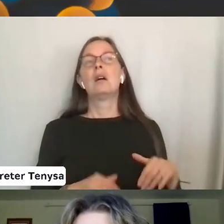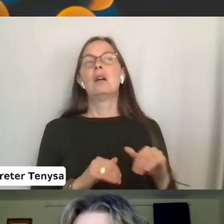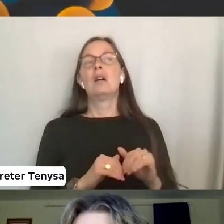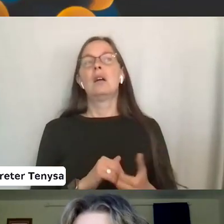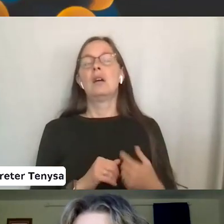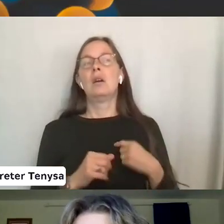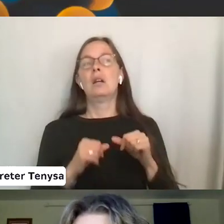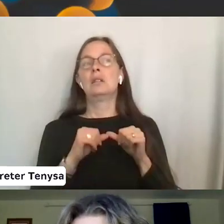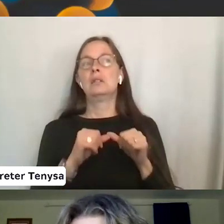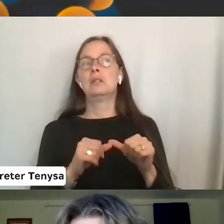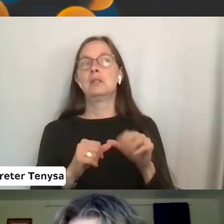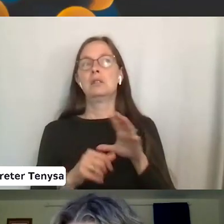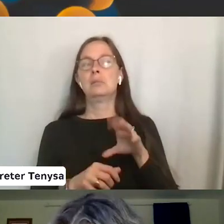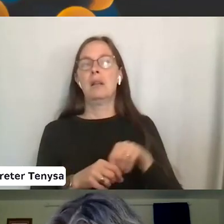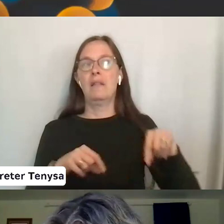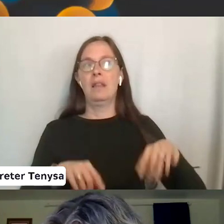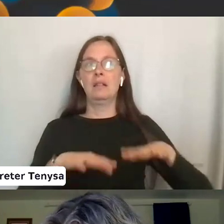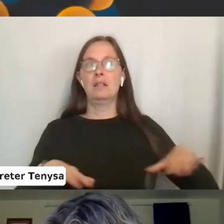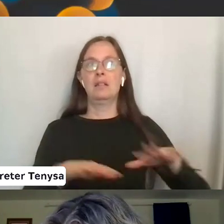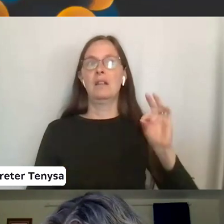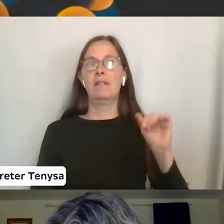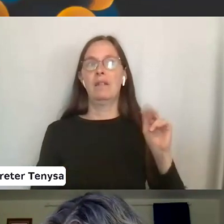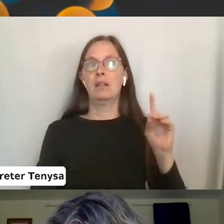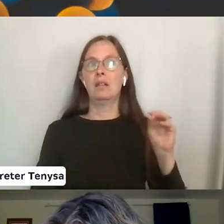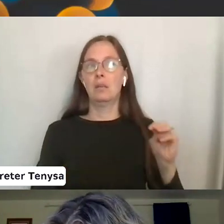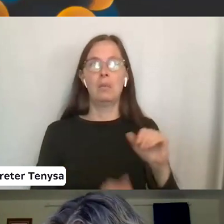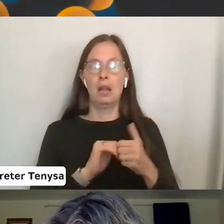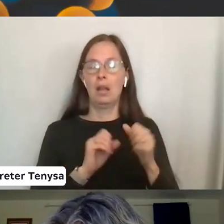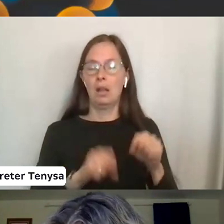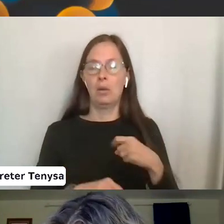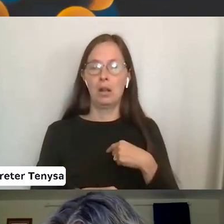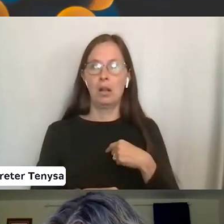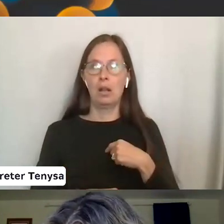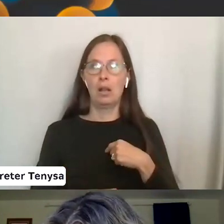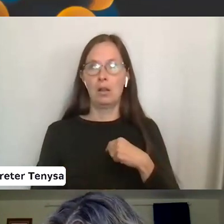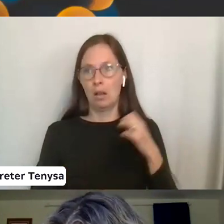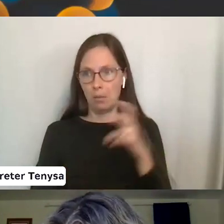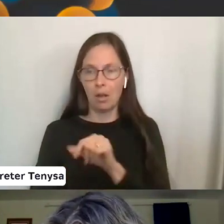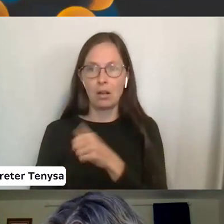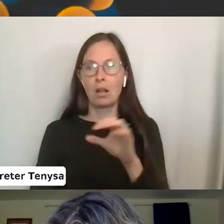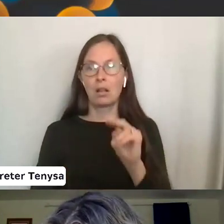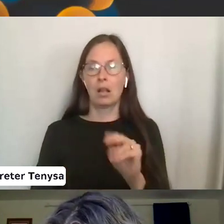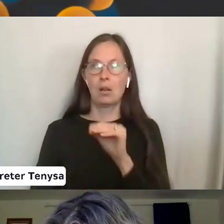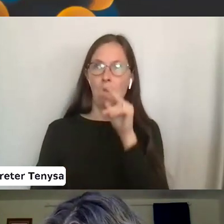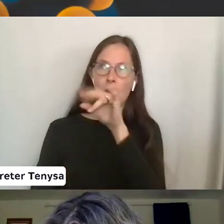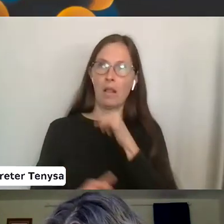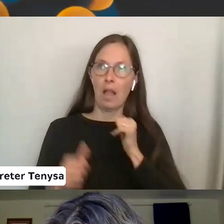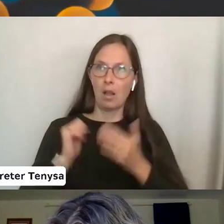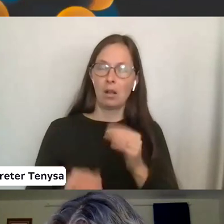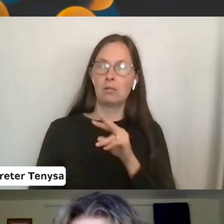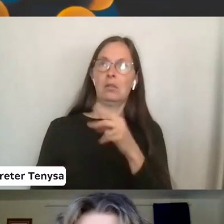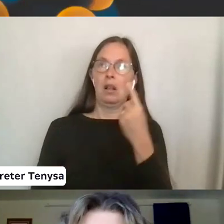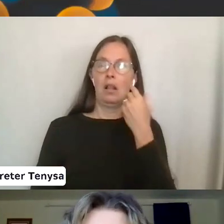in this fandom space? Or how can I go back to another convention and look at this actor and be like, last time I